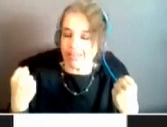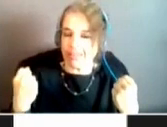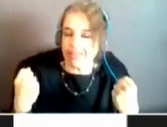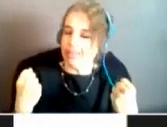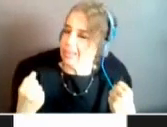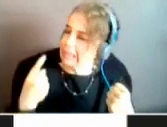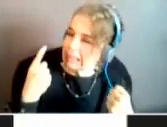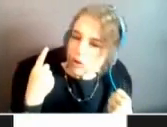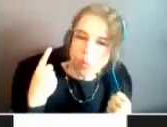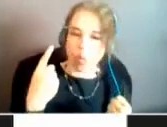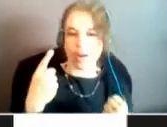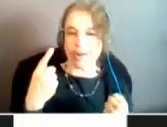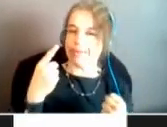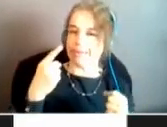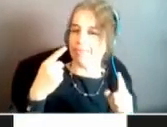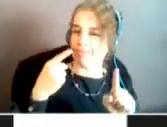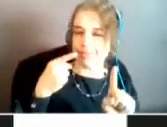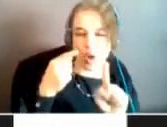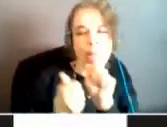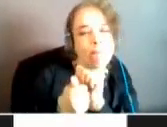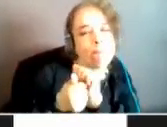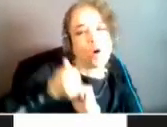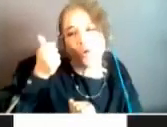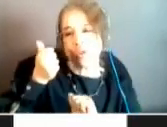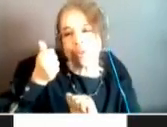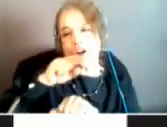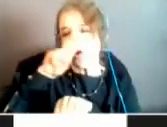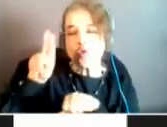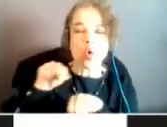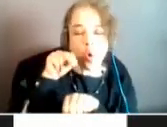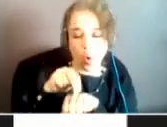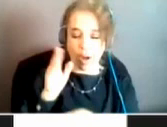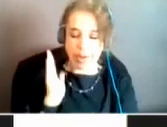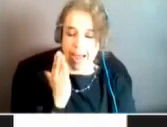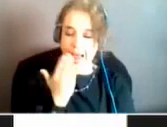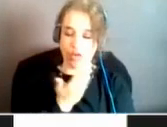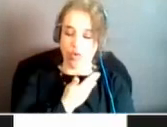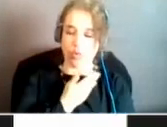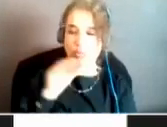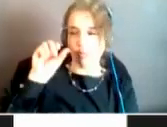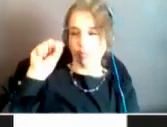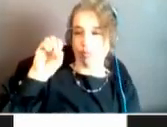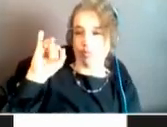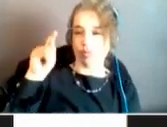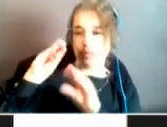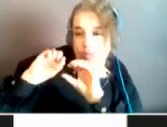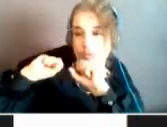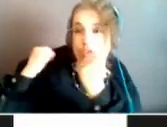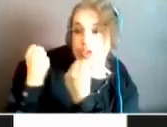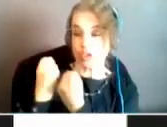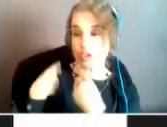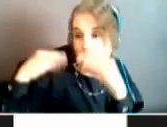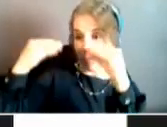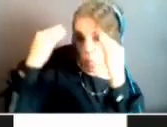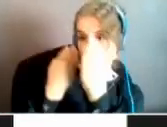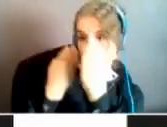the isms that is most normalized in our society. You know, I teach for the Wright